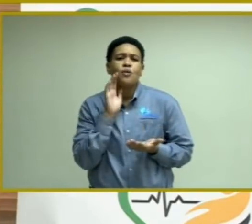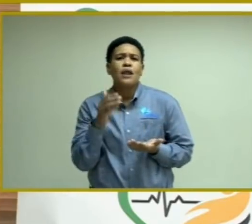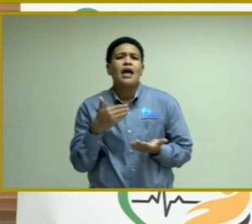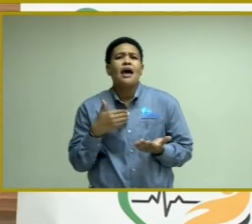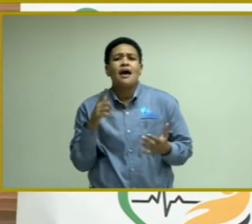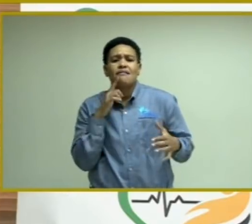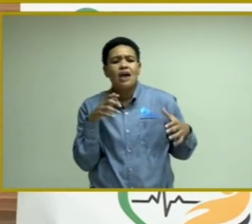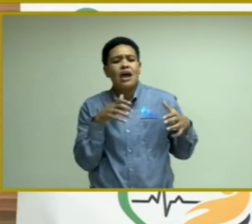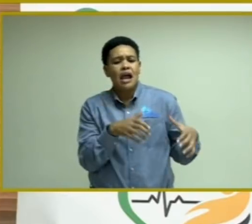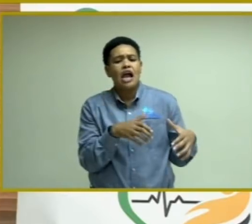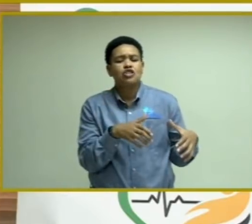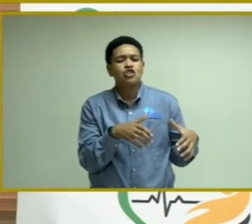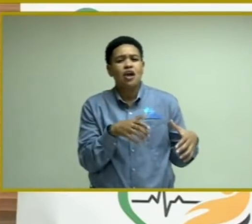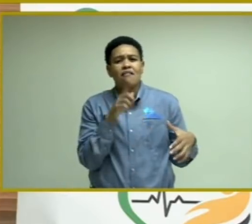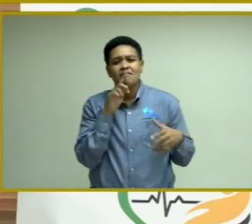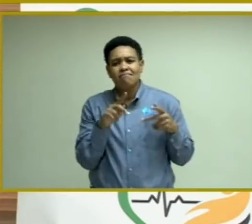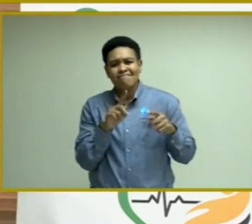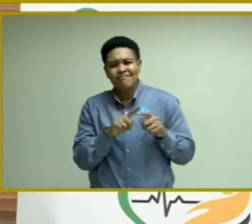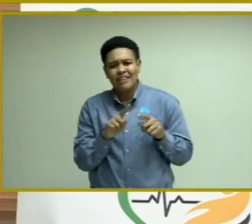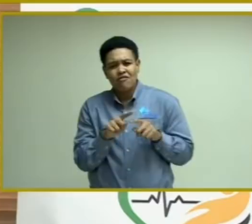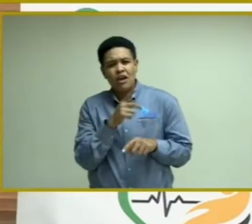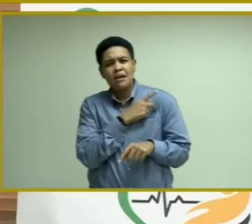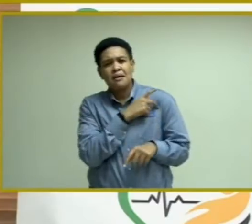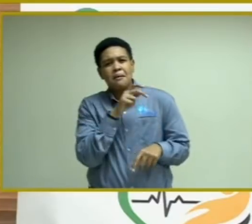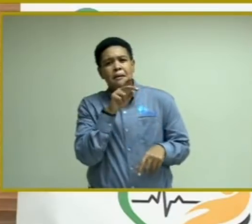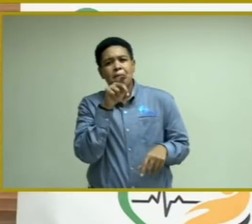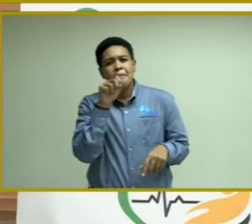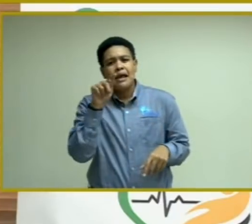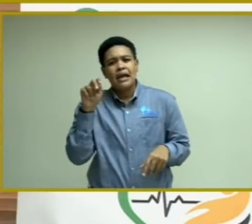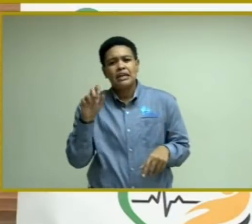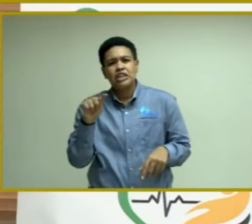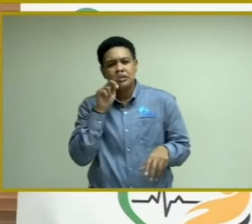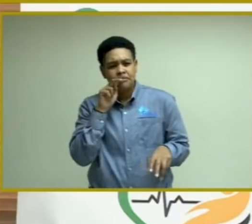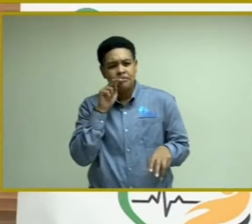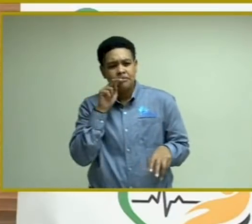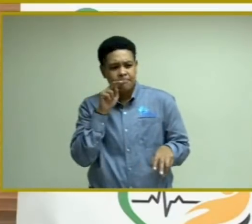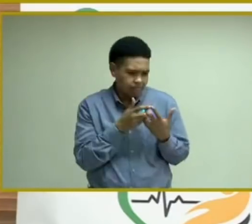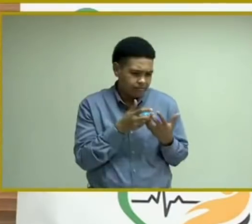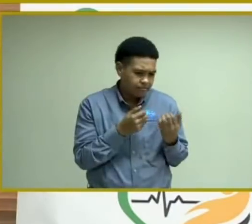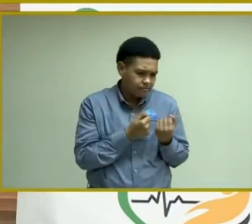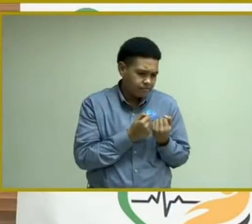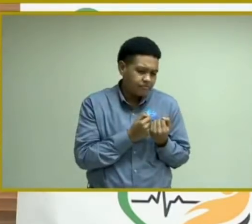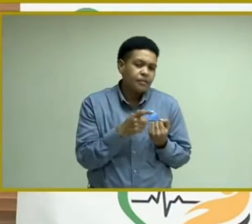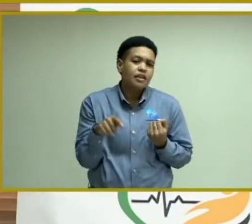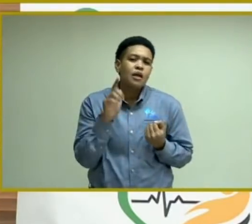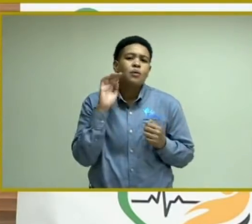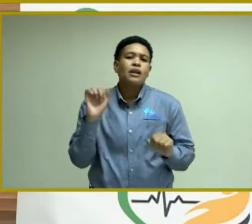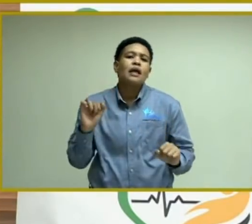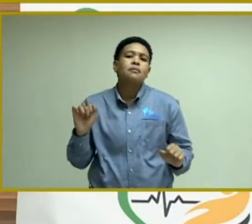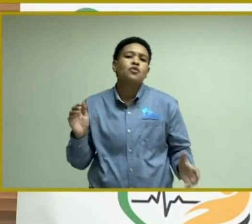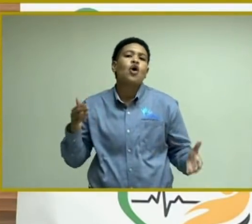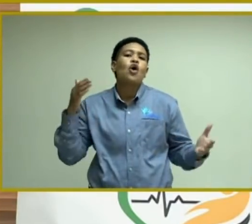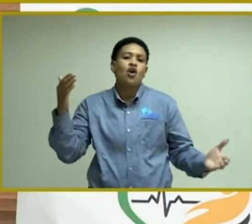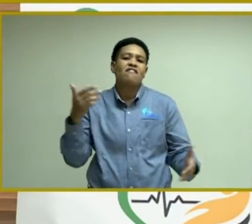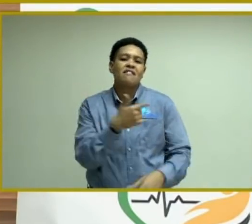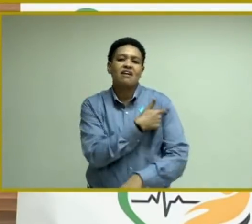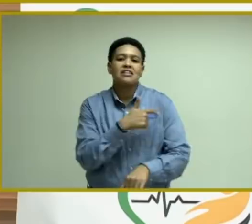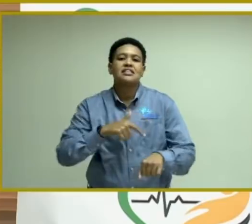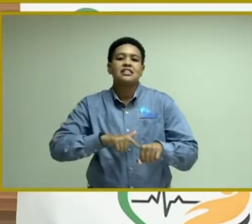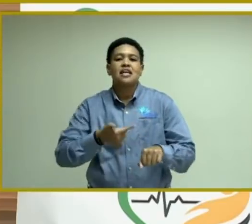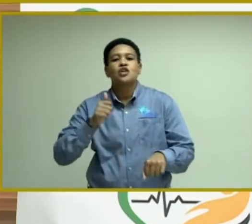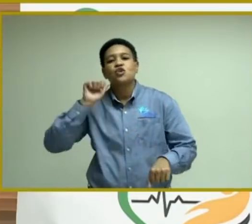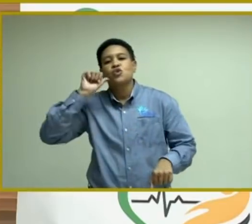cadre of patients that they treat, and they will be able to offer the vaccine starting